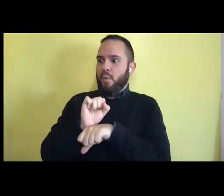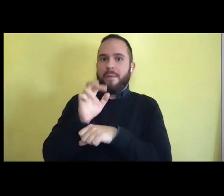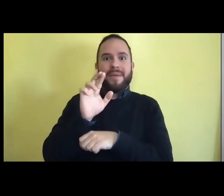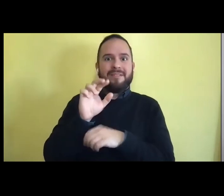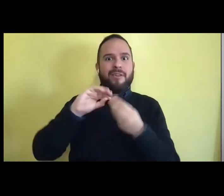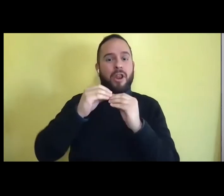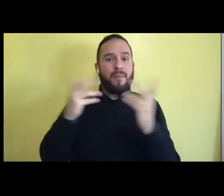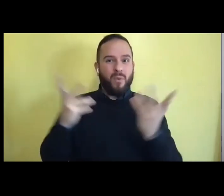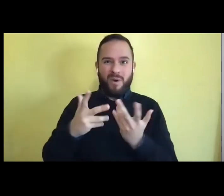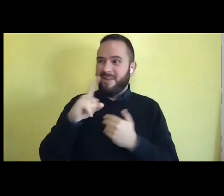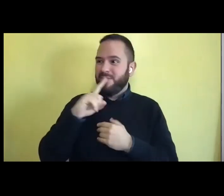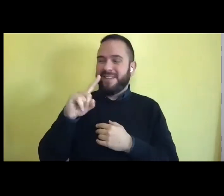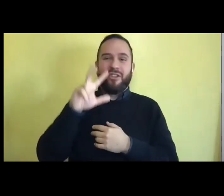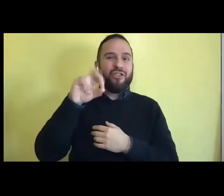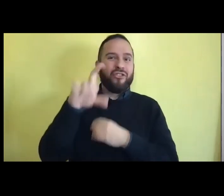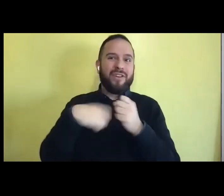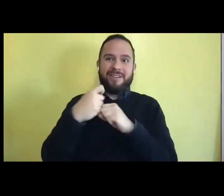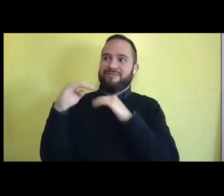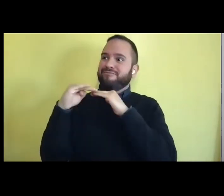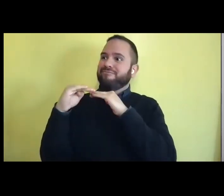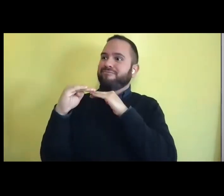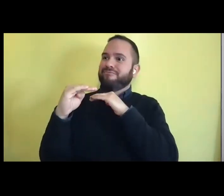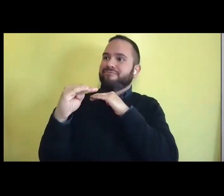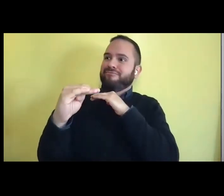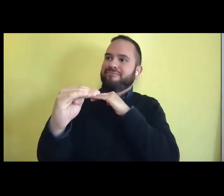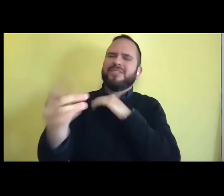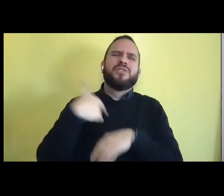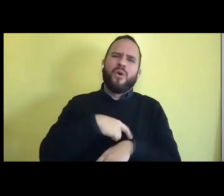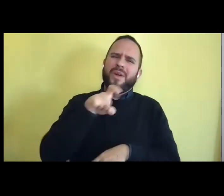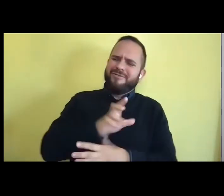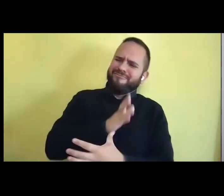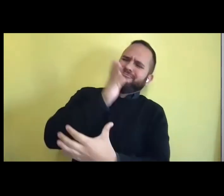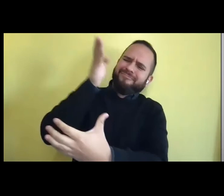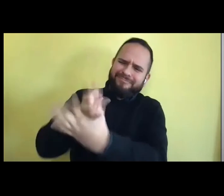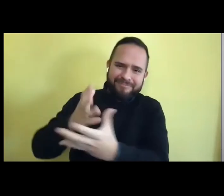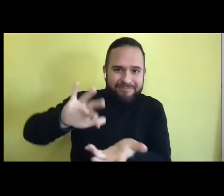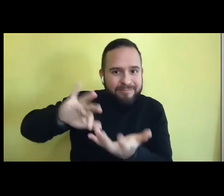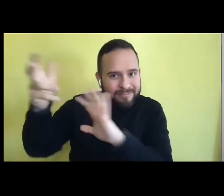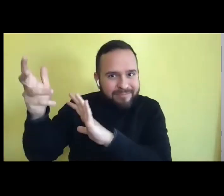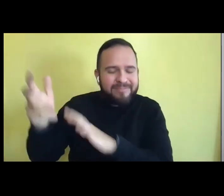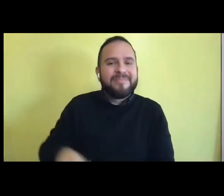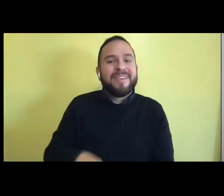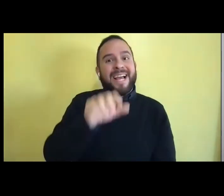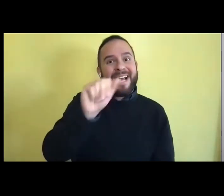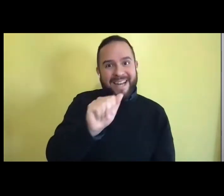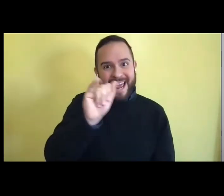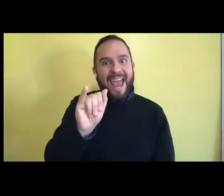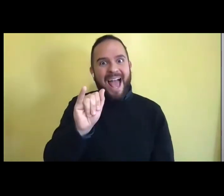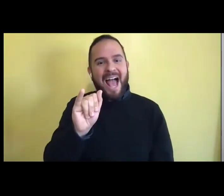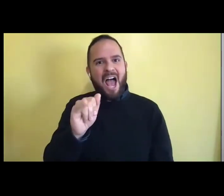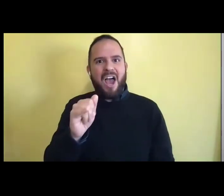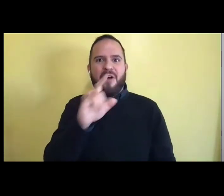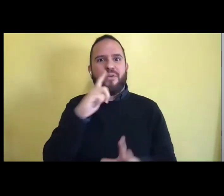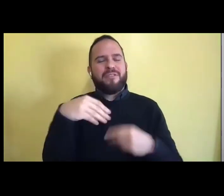years. It is time to disrupt that. And AI presents an opportunity to do just that because